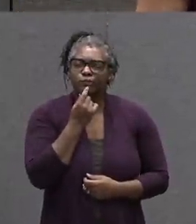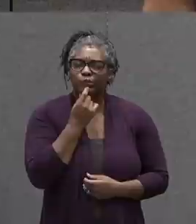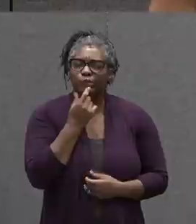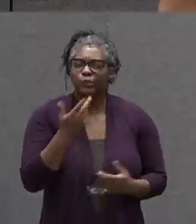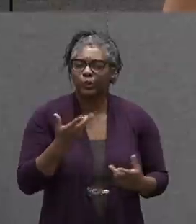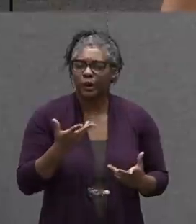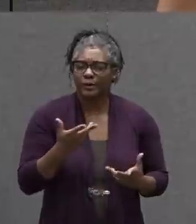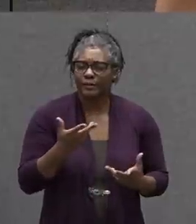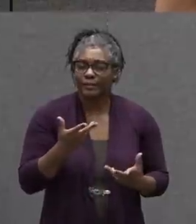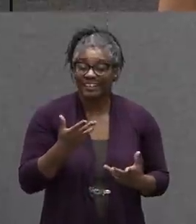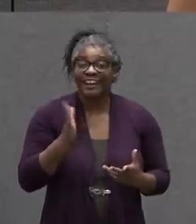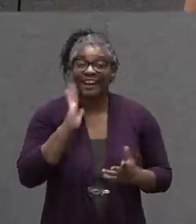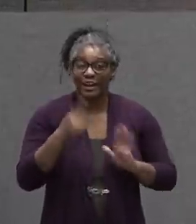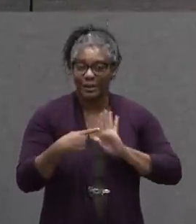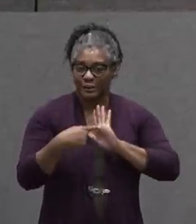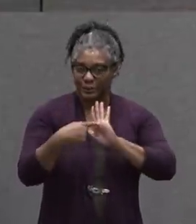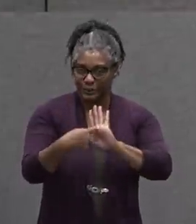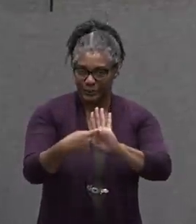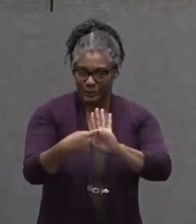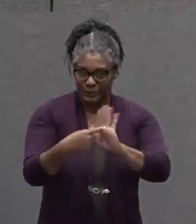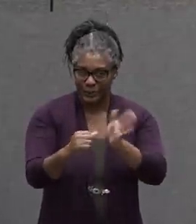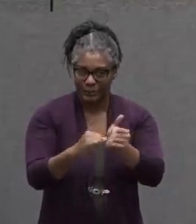Let me show you the page